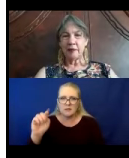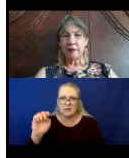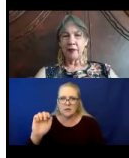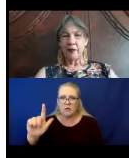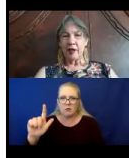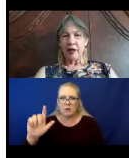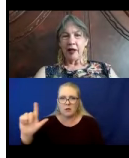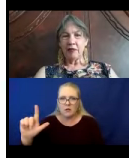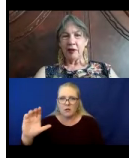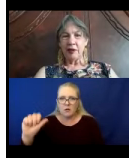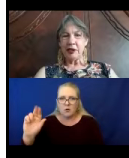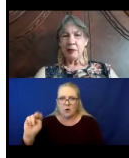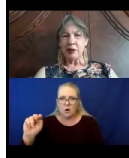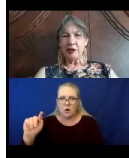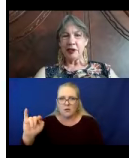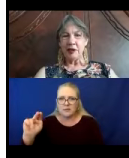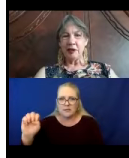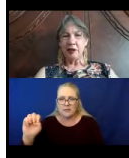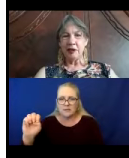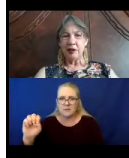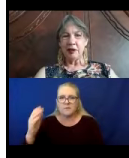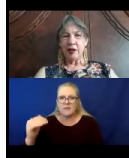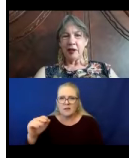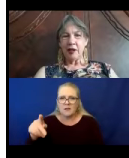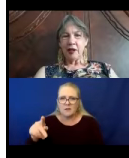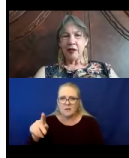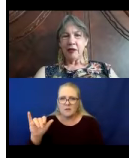pycnogenol, alpha GPC,